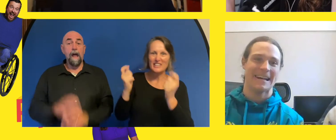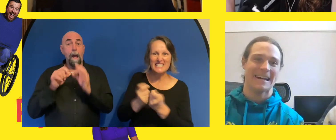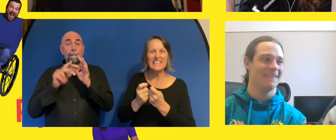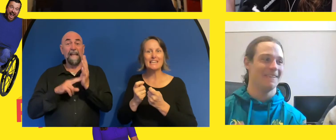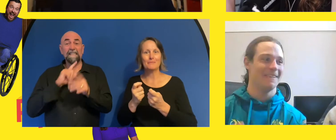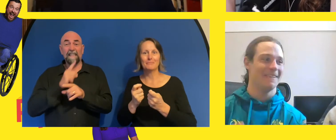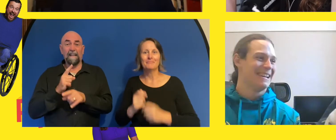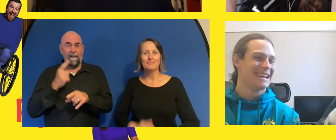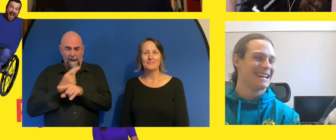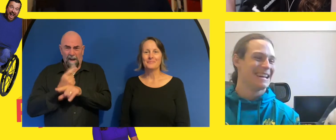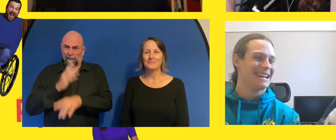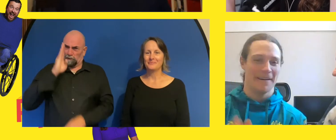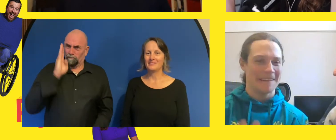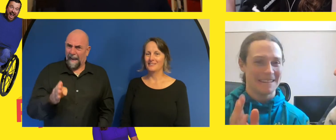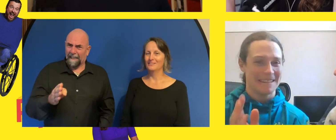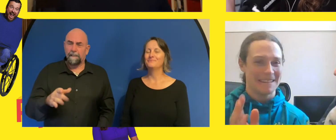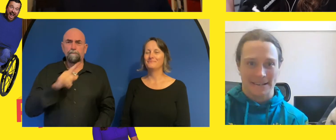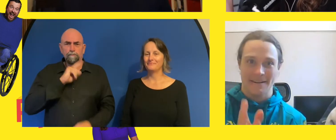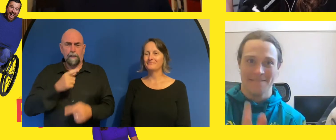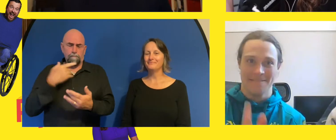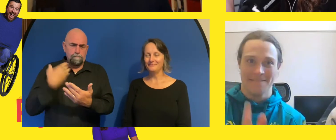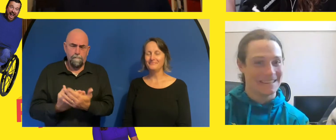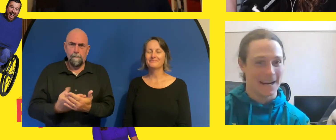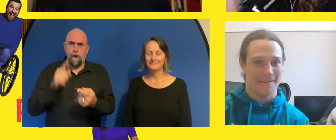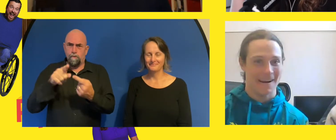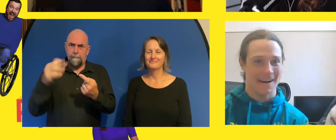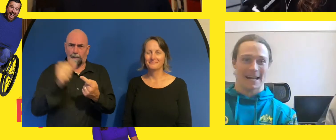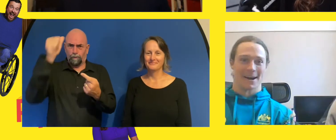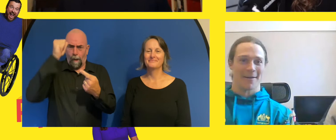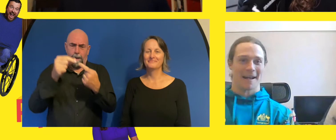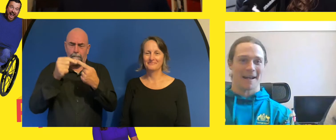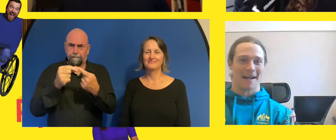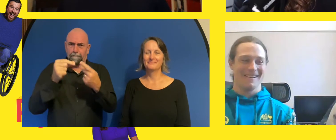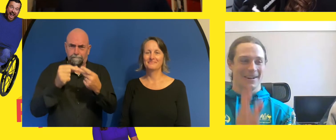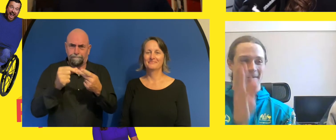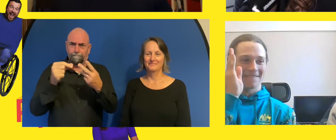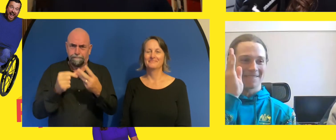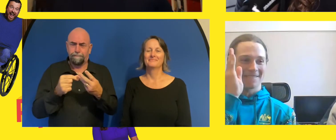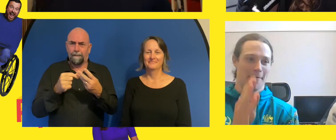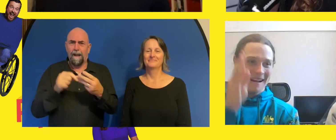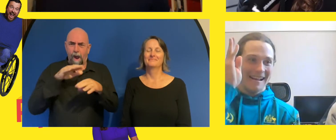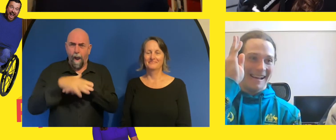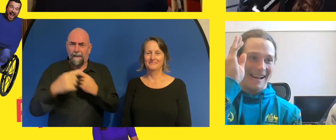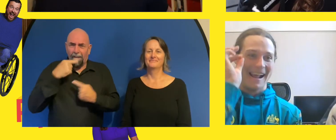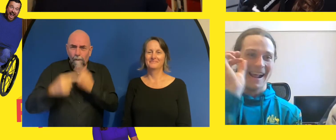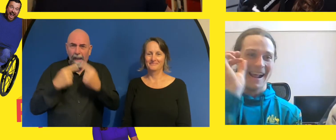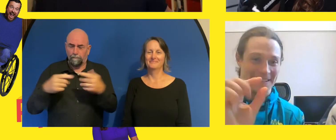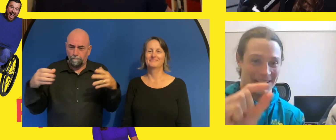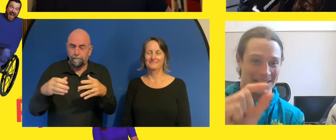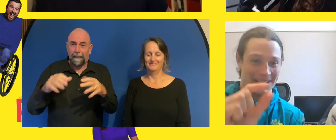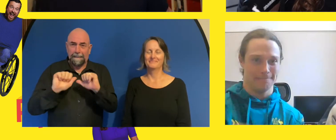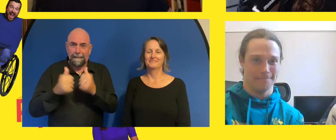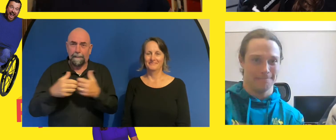team and all on the stats. Yeah, very direct. Very direct. It's like, okay, you have to know